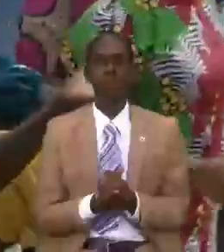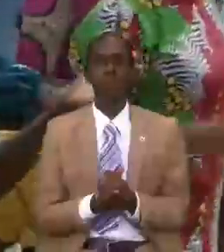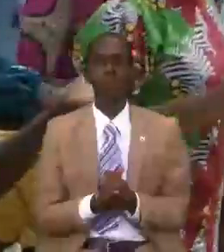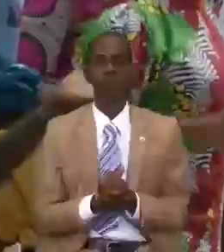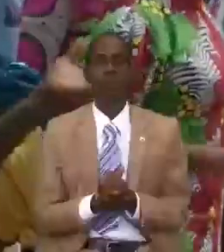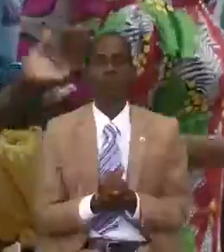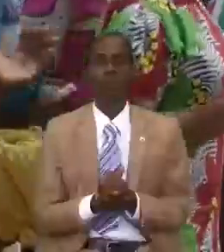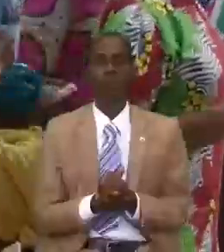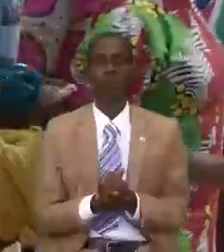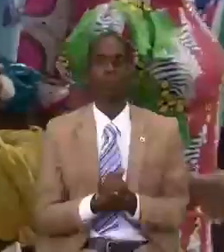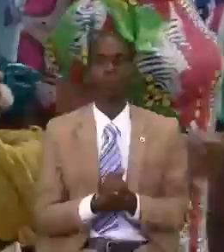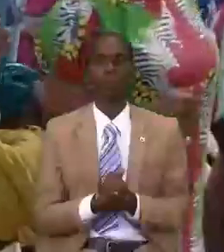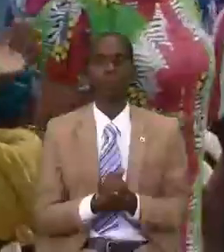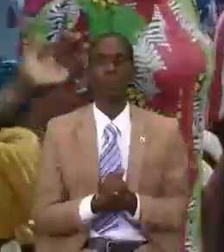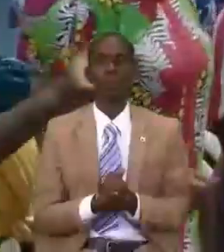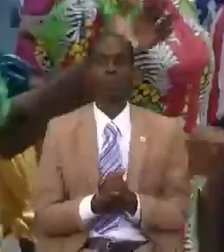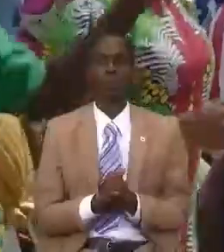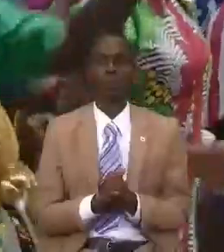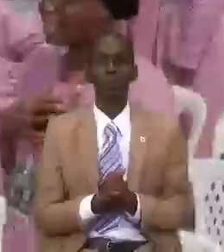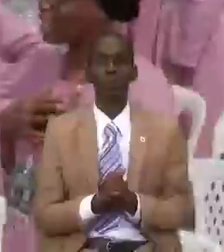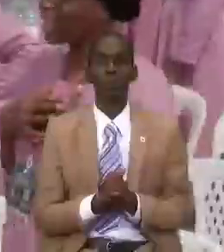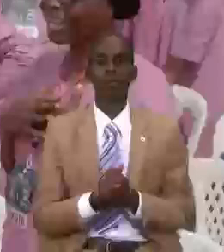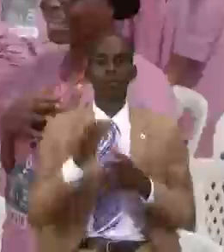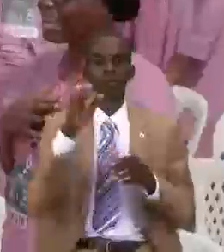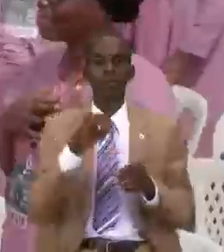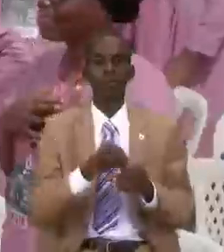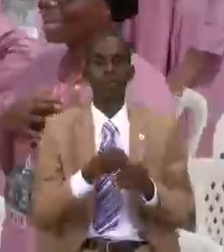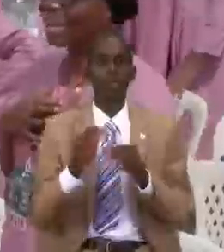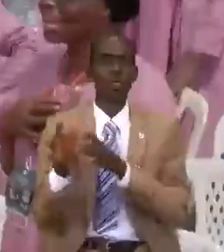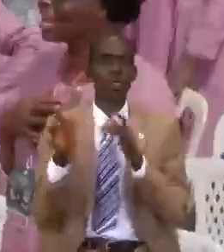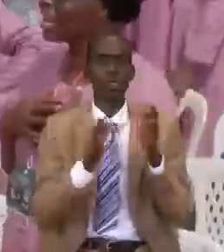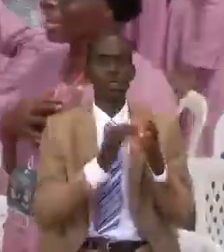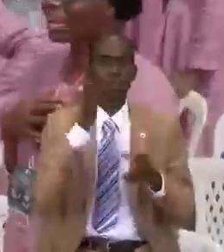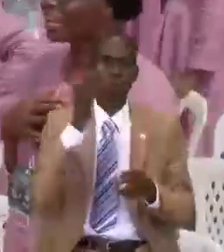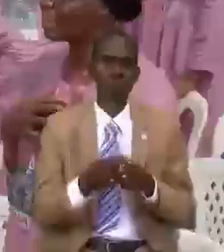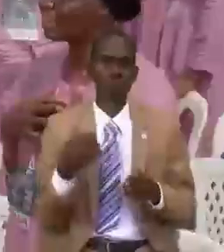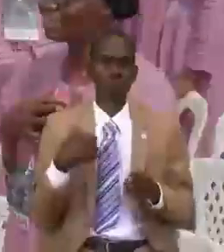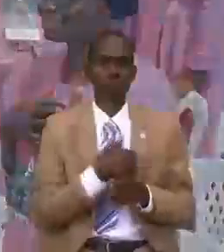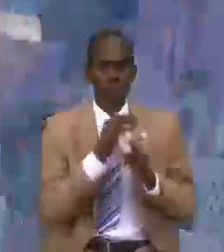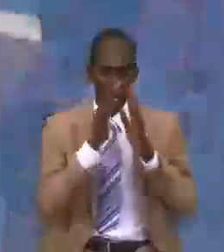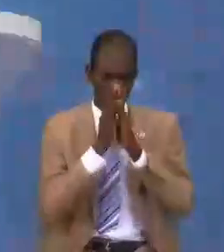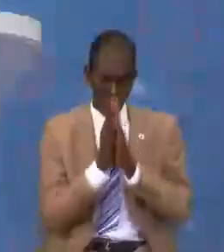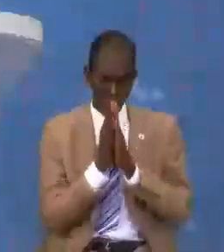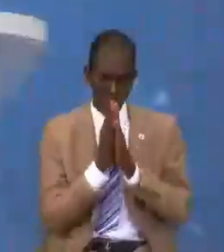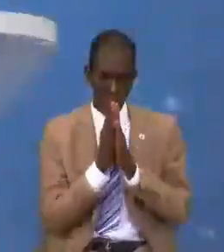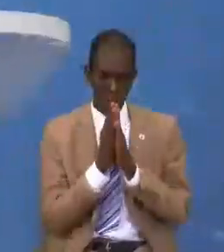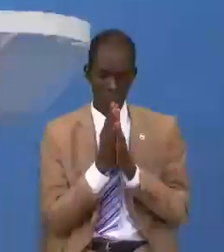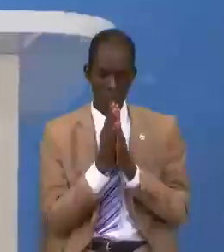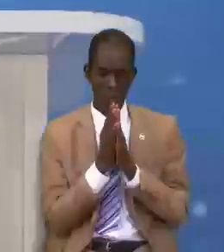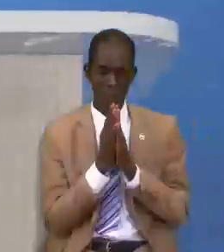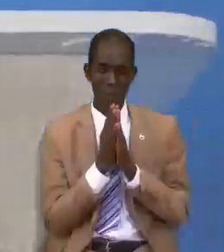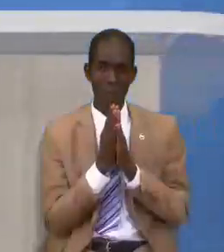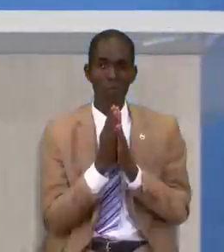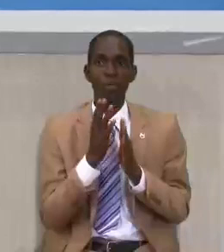In Jesus' name we pray. And the sincere,